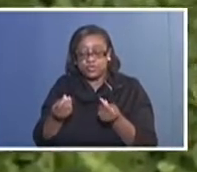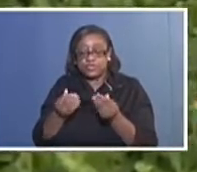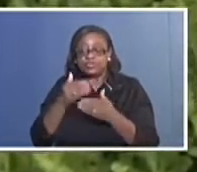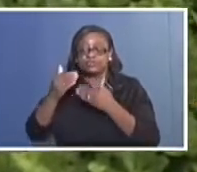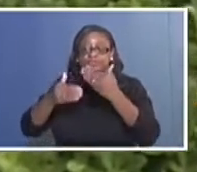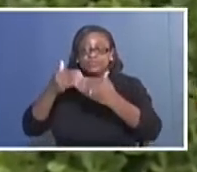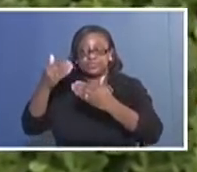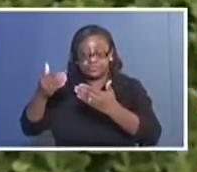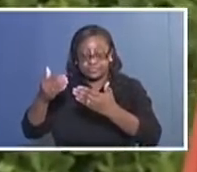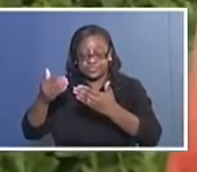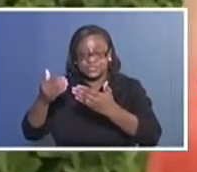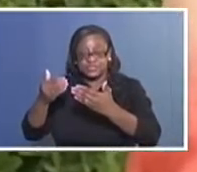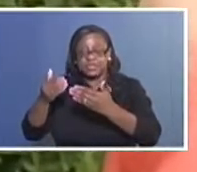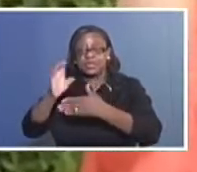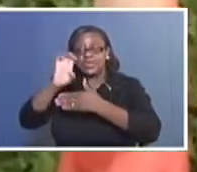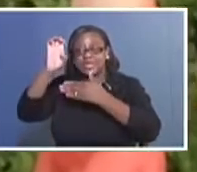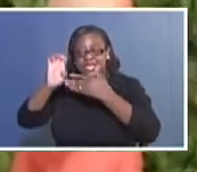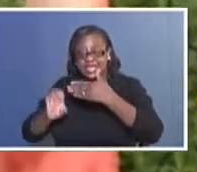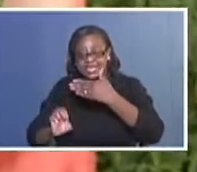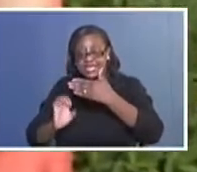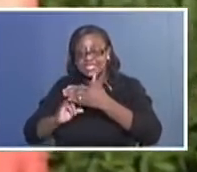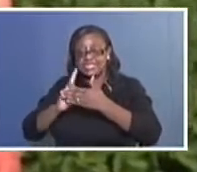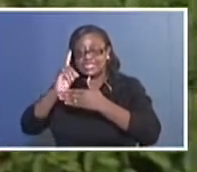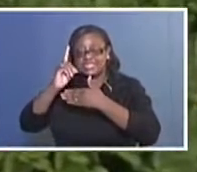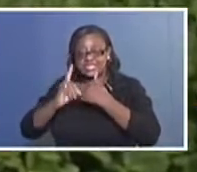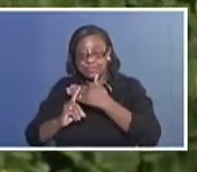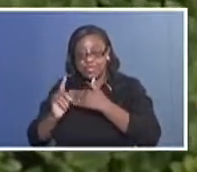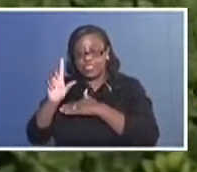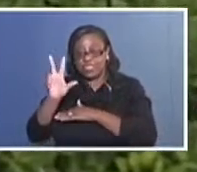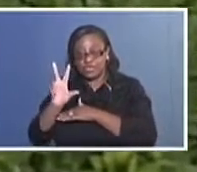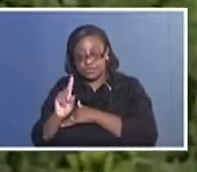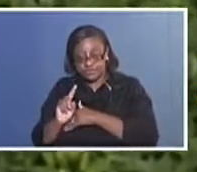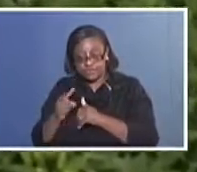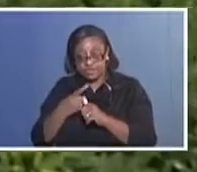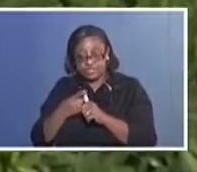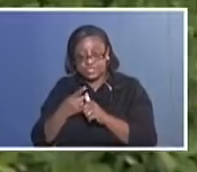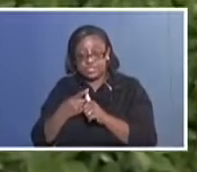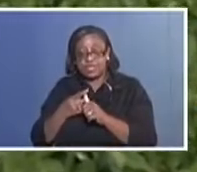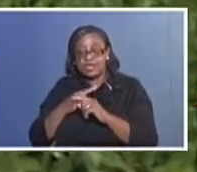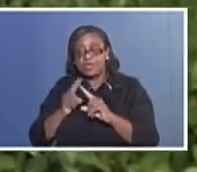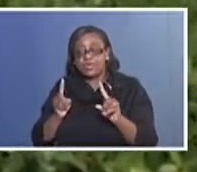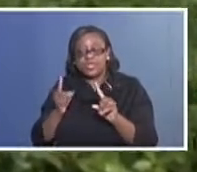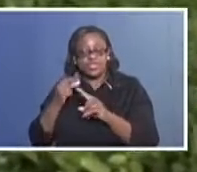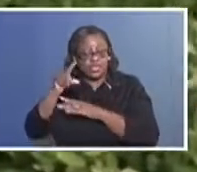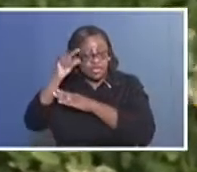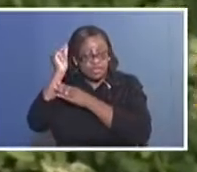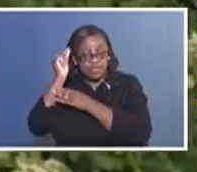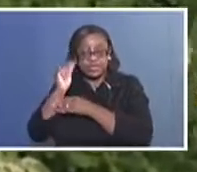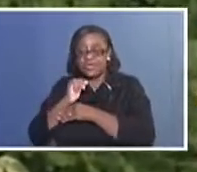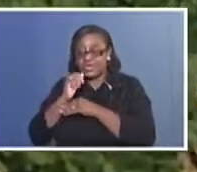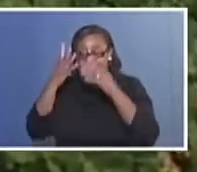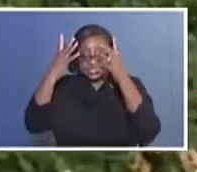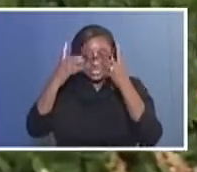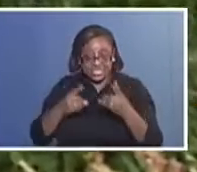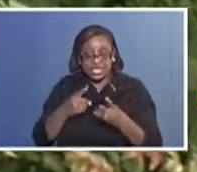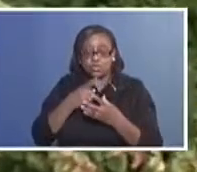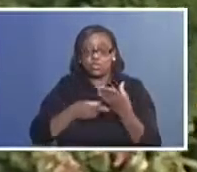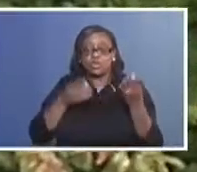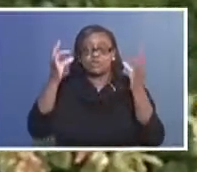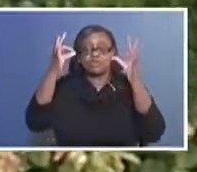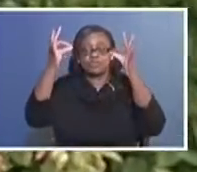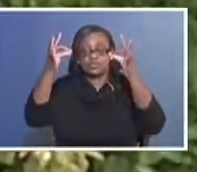administration, officially ended December 31st. Still, the government has not made a final determination on its